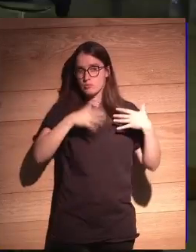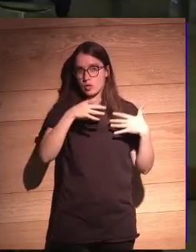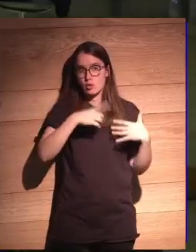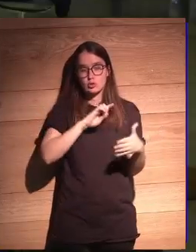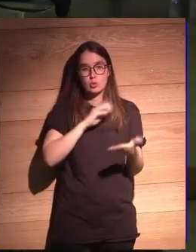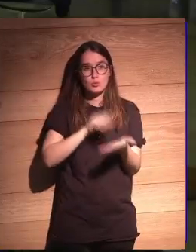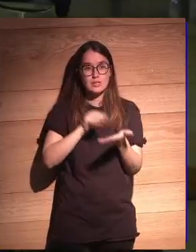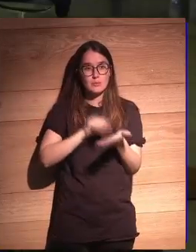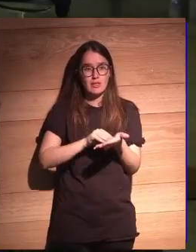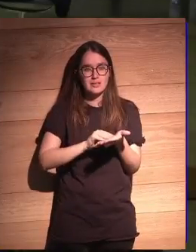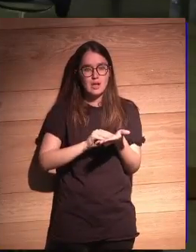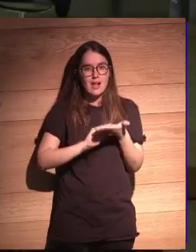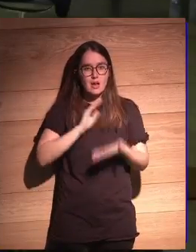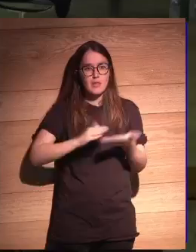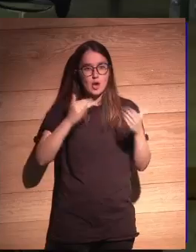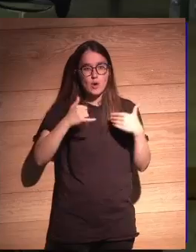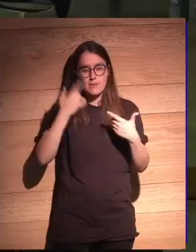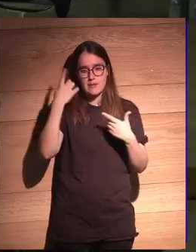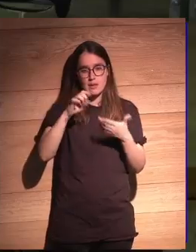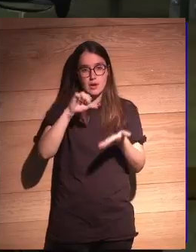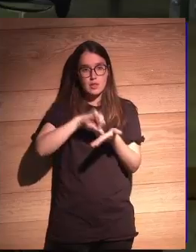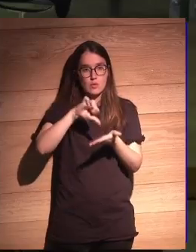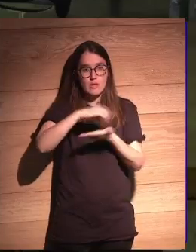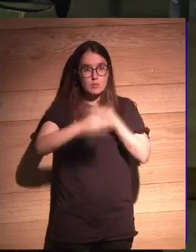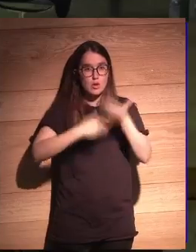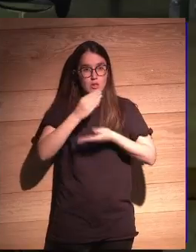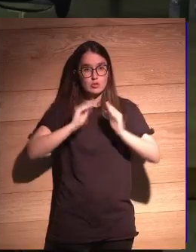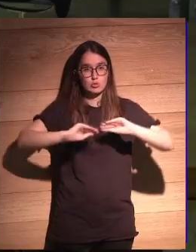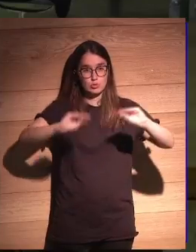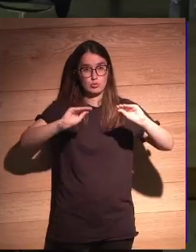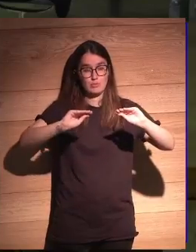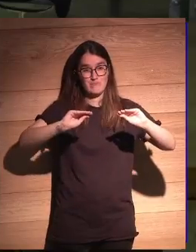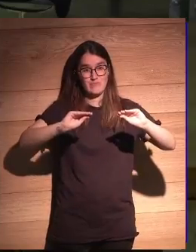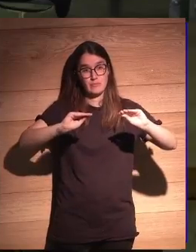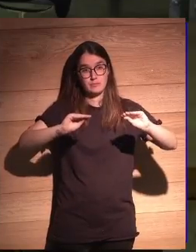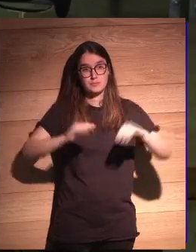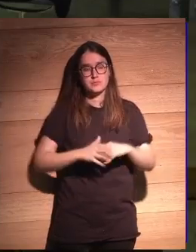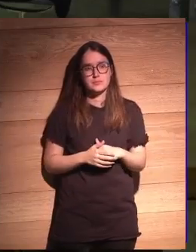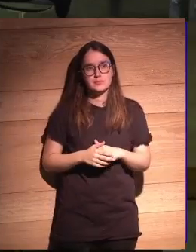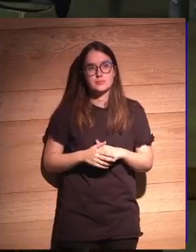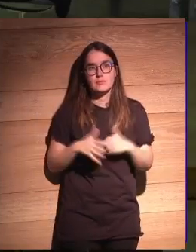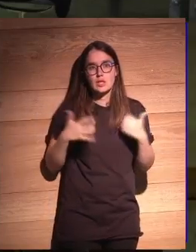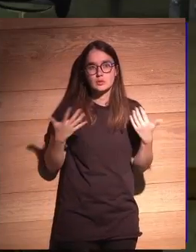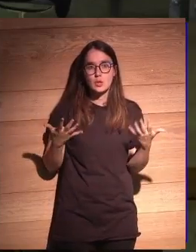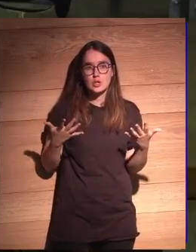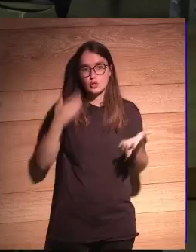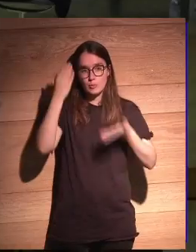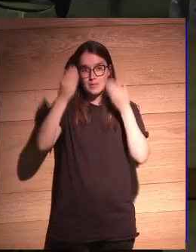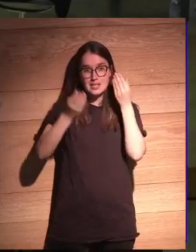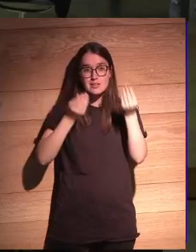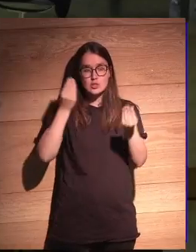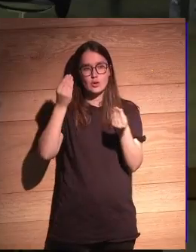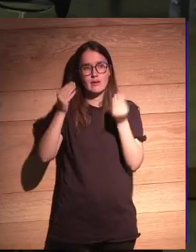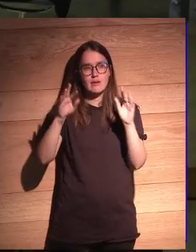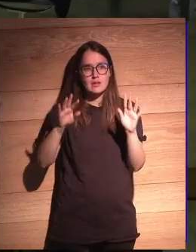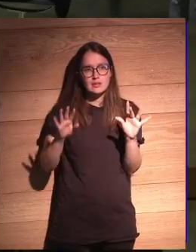really something that was related to the fact that we cannot really understand the processes of the cities in their full complexity.